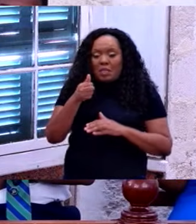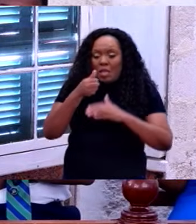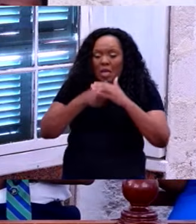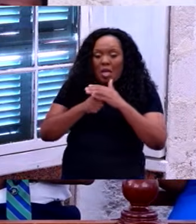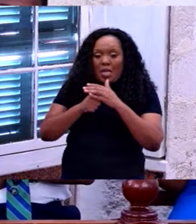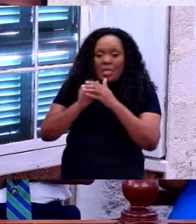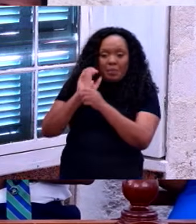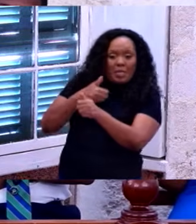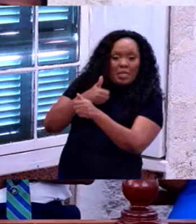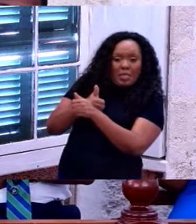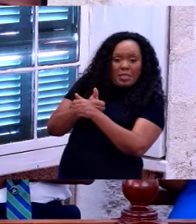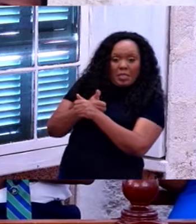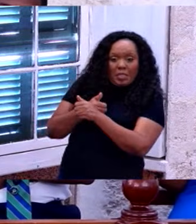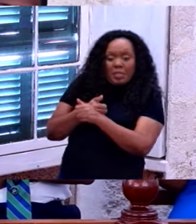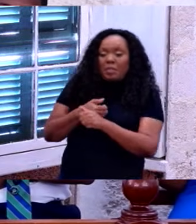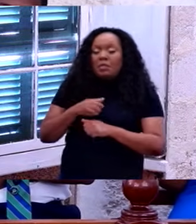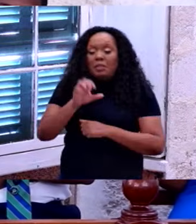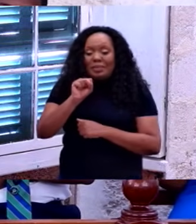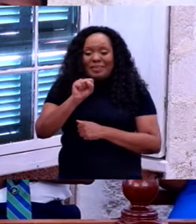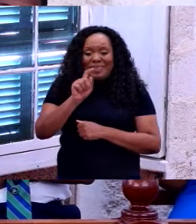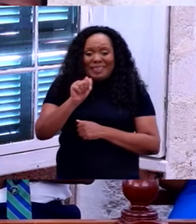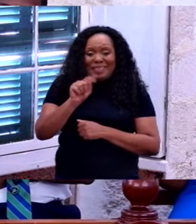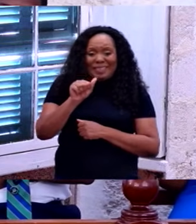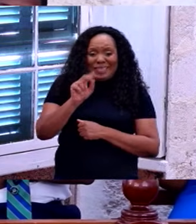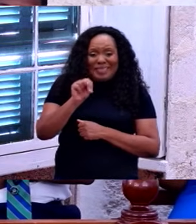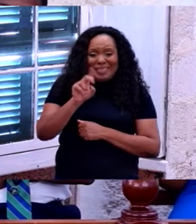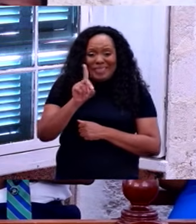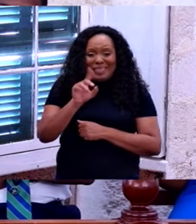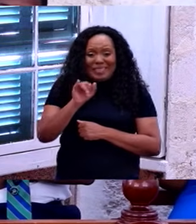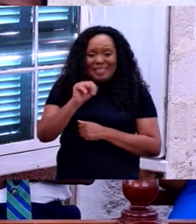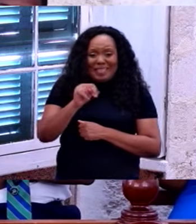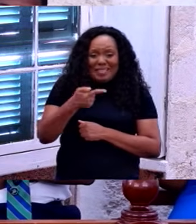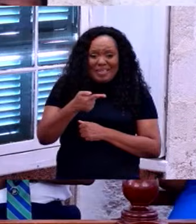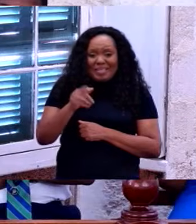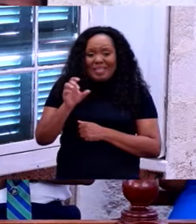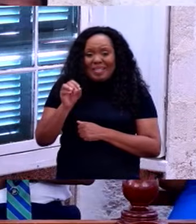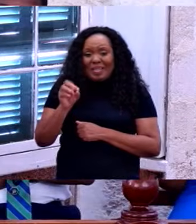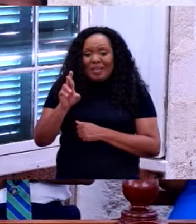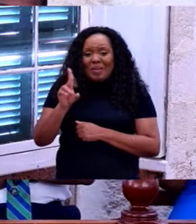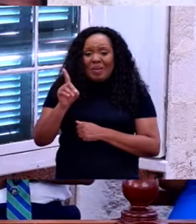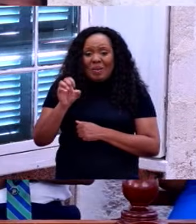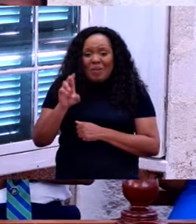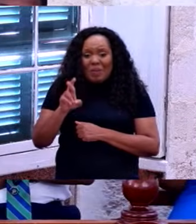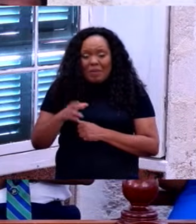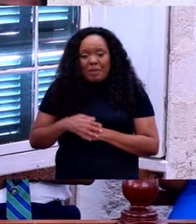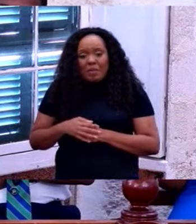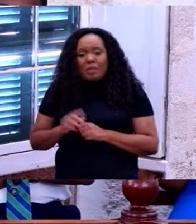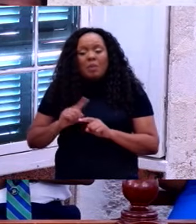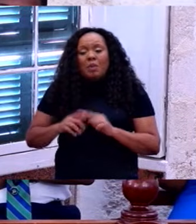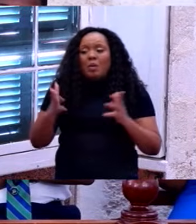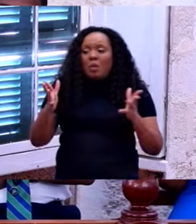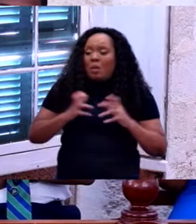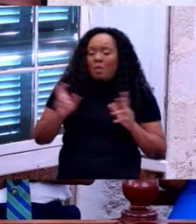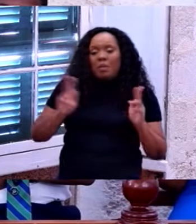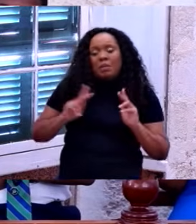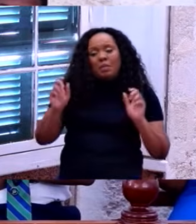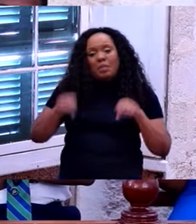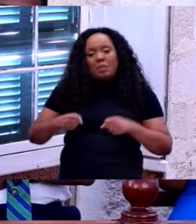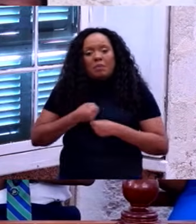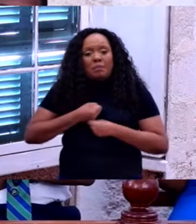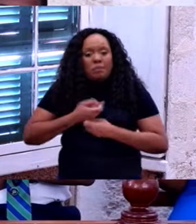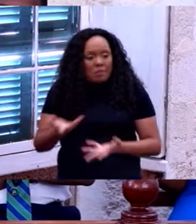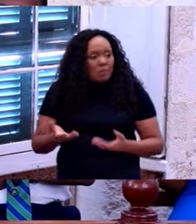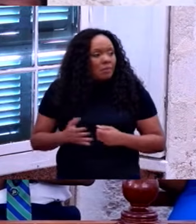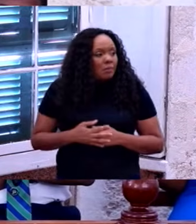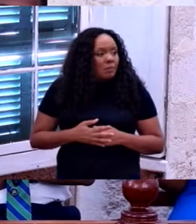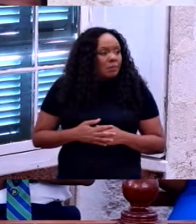where every question which is being asked is being blocked on the basis of national security or something of the other, sir. So I